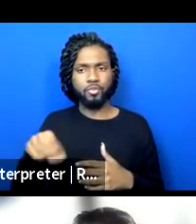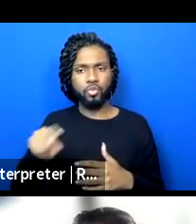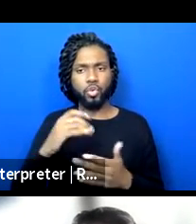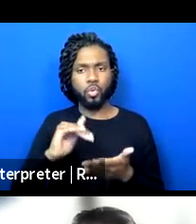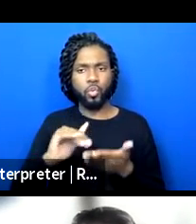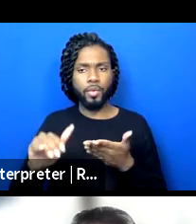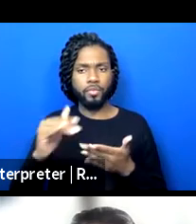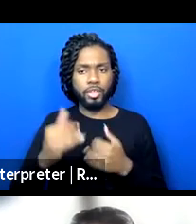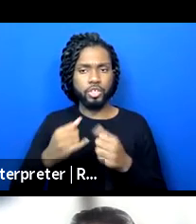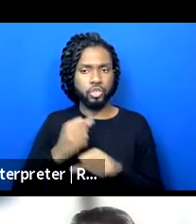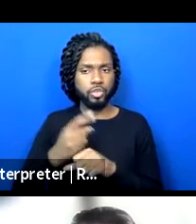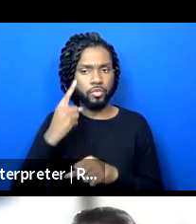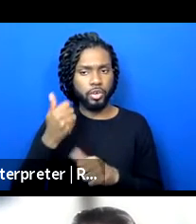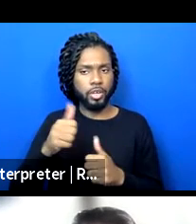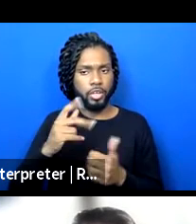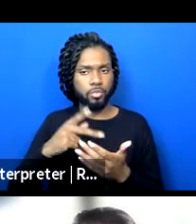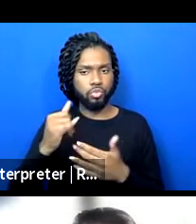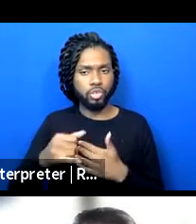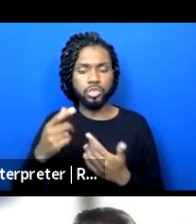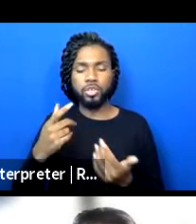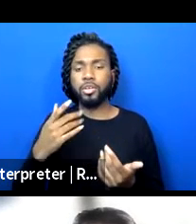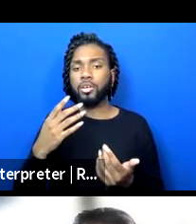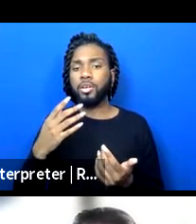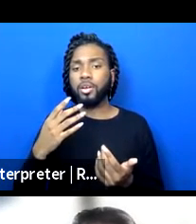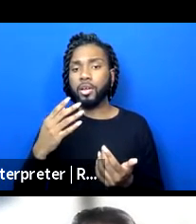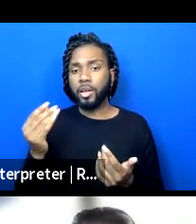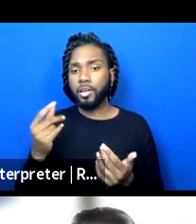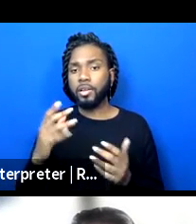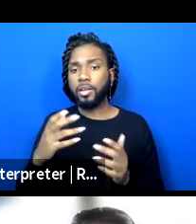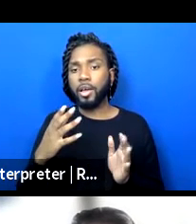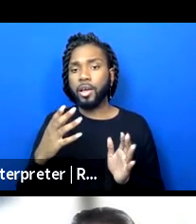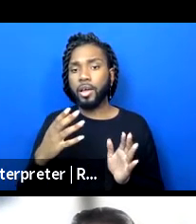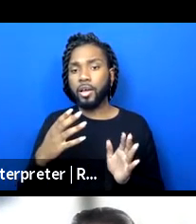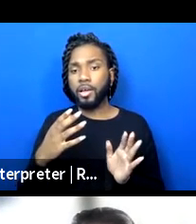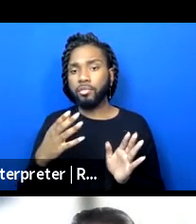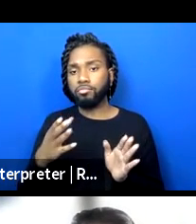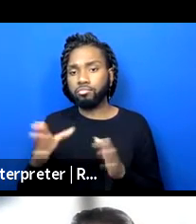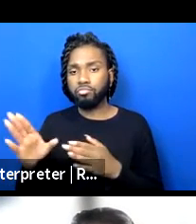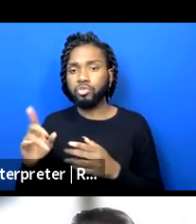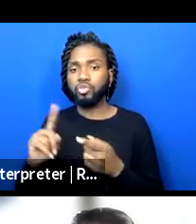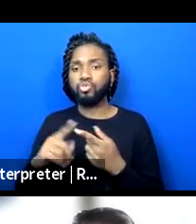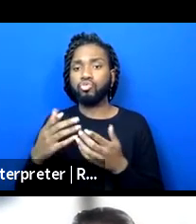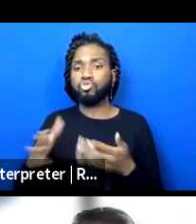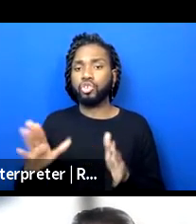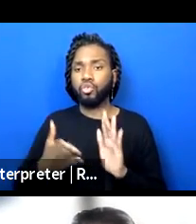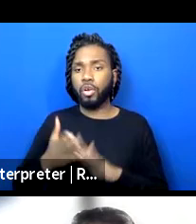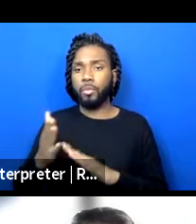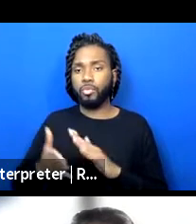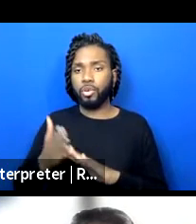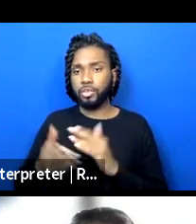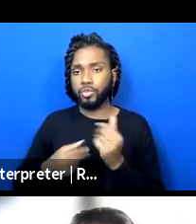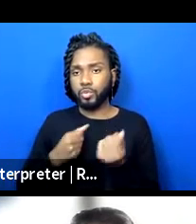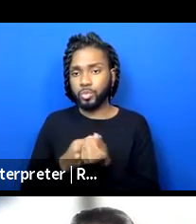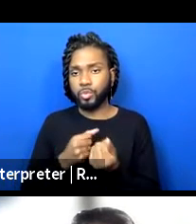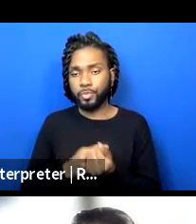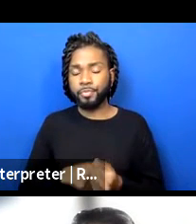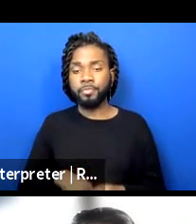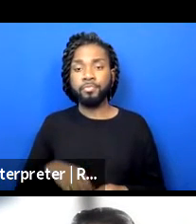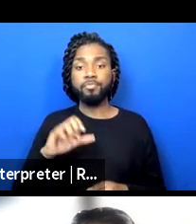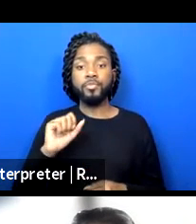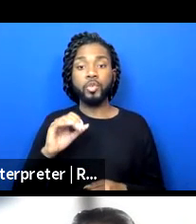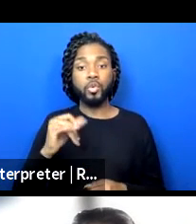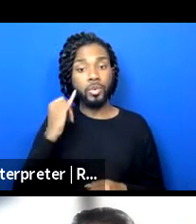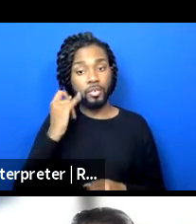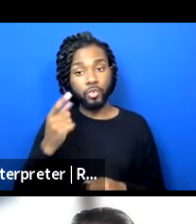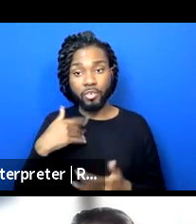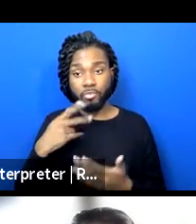any projects. We can convert those projects that are existing to general operating support. So if you have a